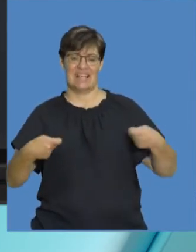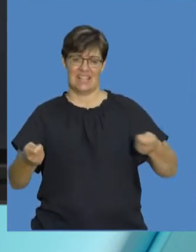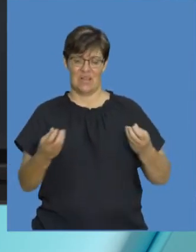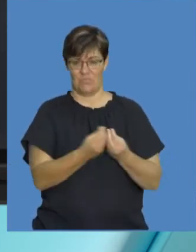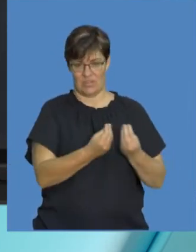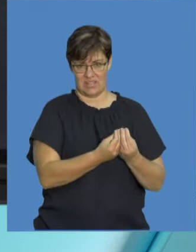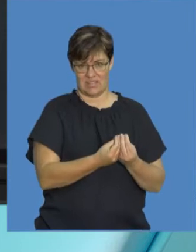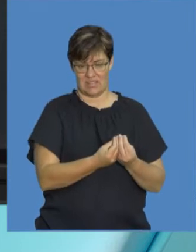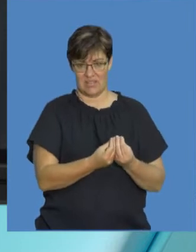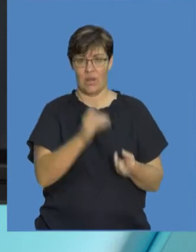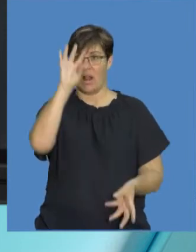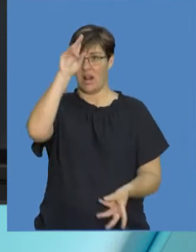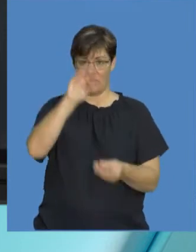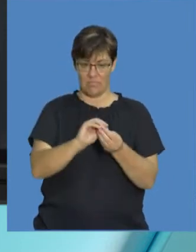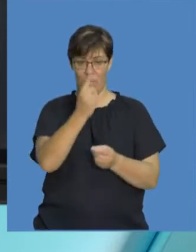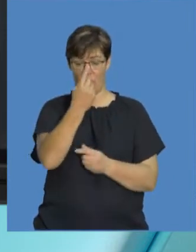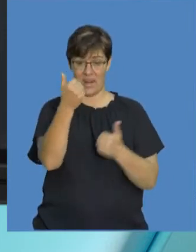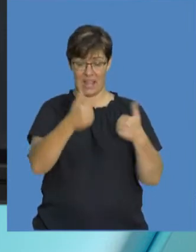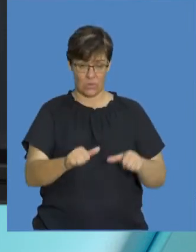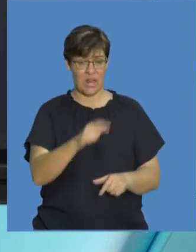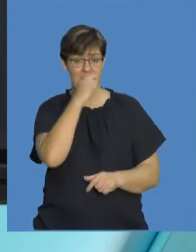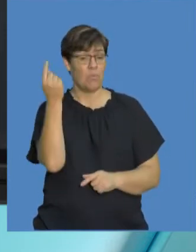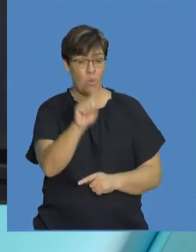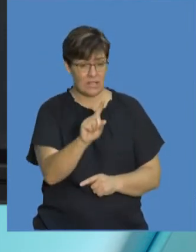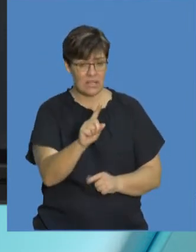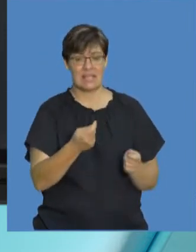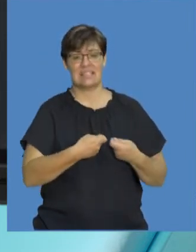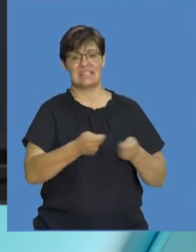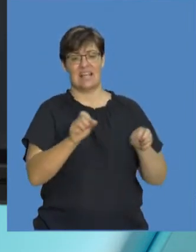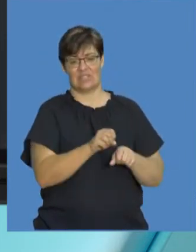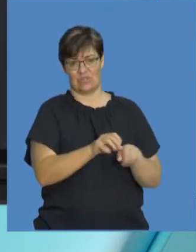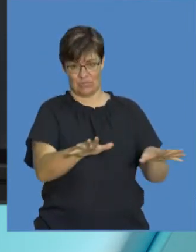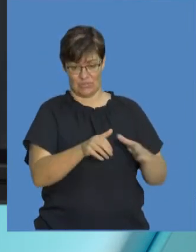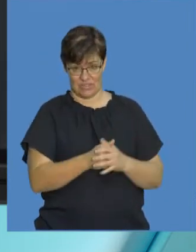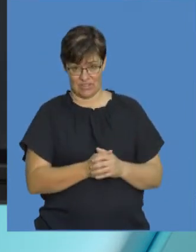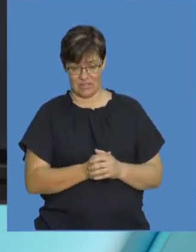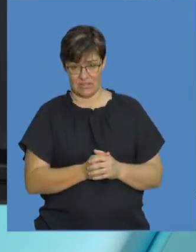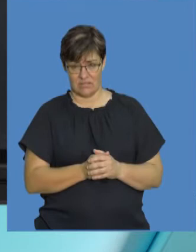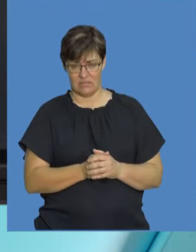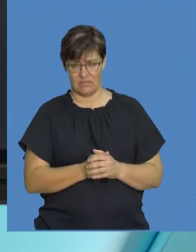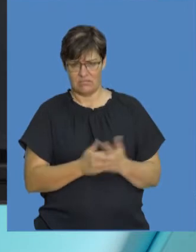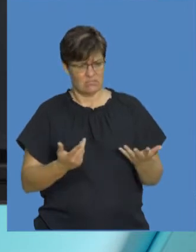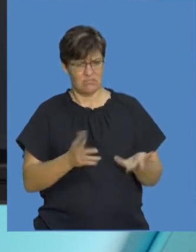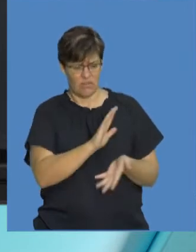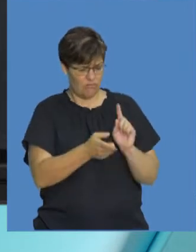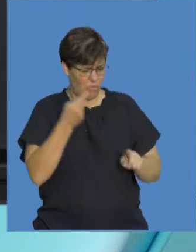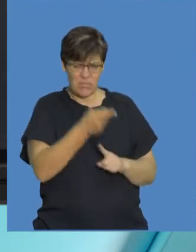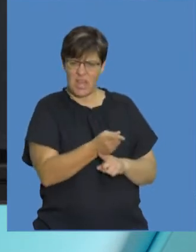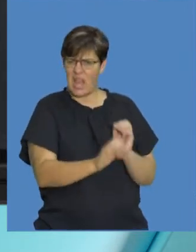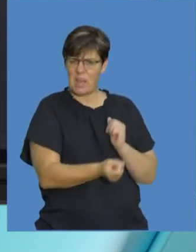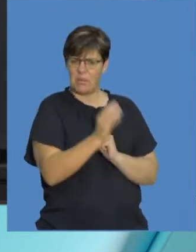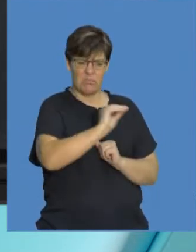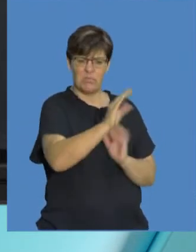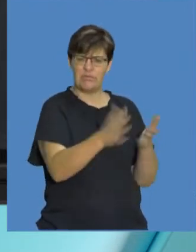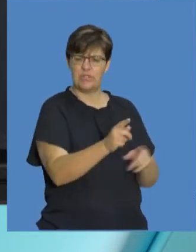of the item. You've collected them into one account, namely your selling and distribution. Okay, now what happens to it